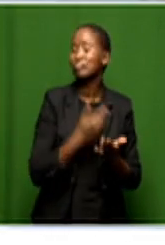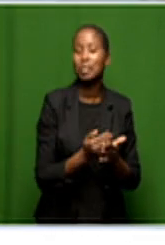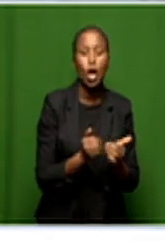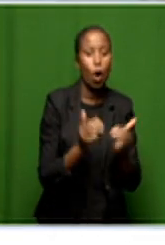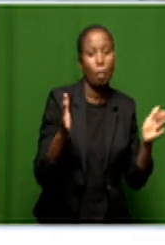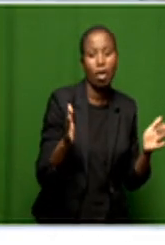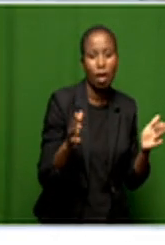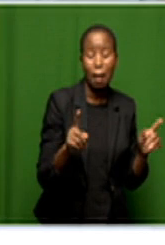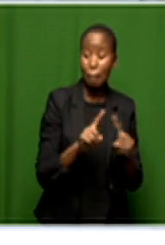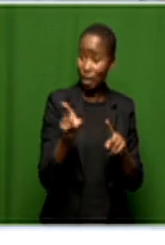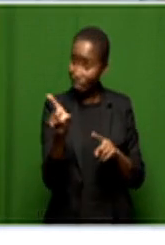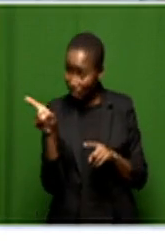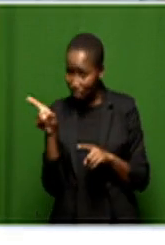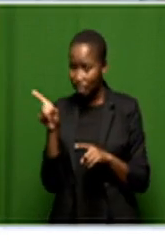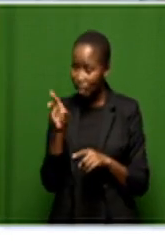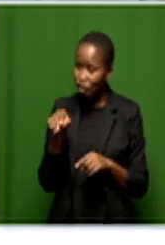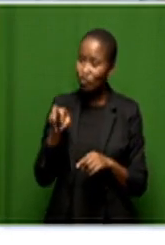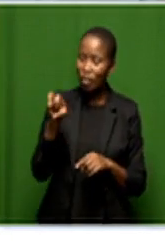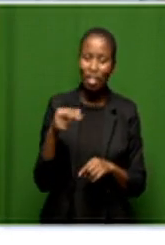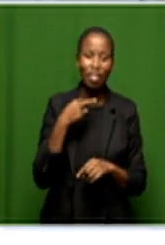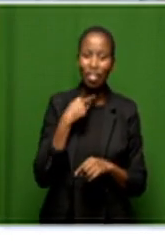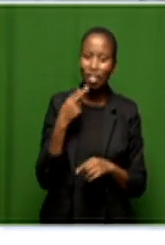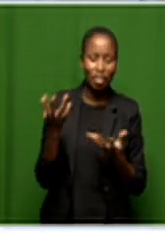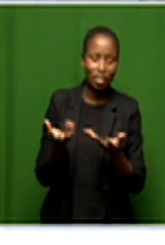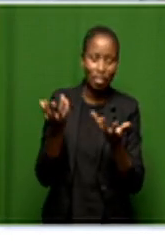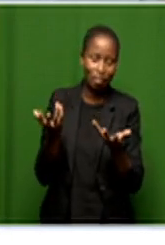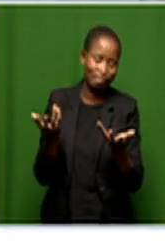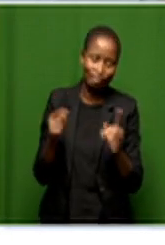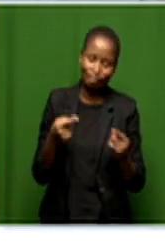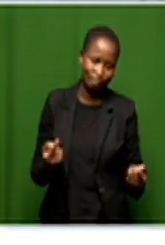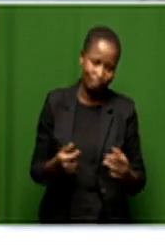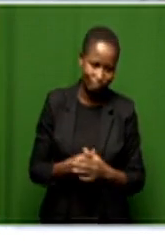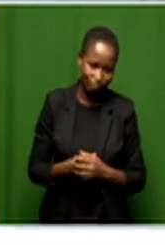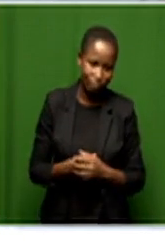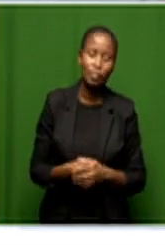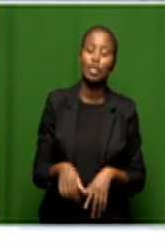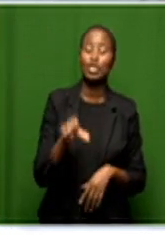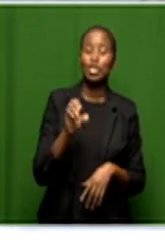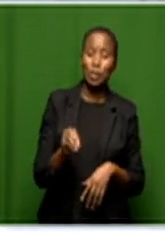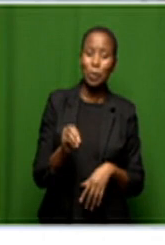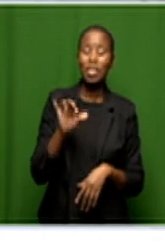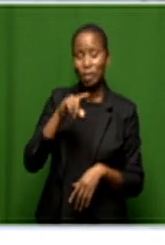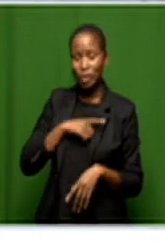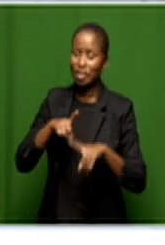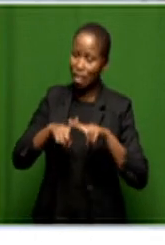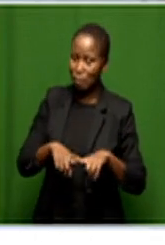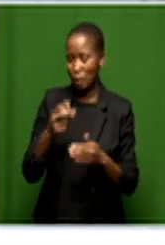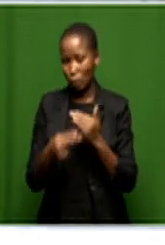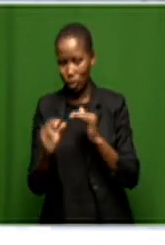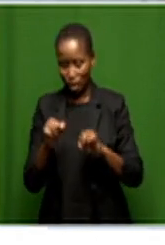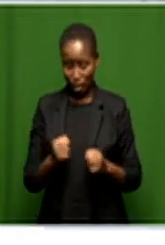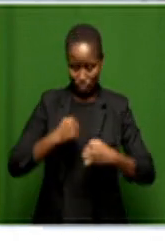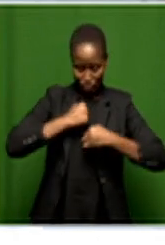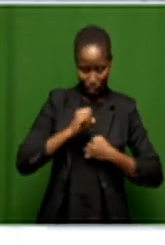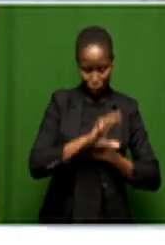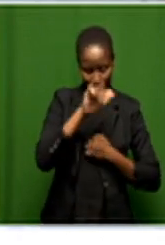them, the fact that they can't be able to travel perspective. So essentially, as I said, it takes 2 to tango. Our side is open. We are